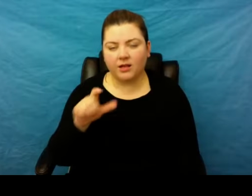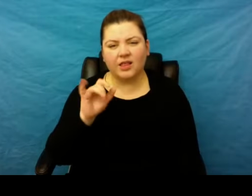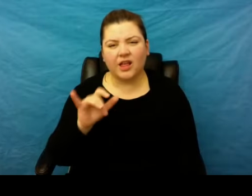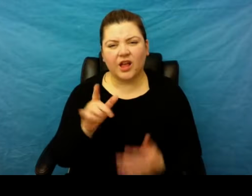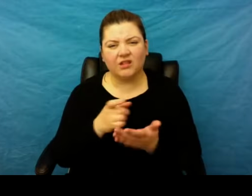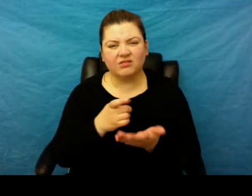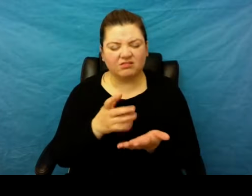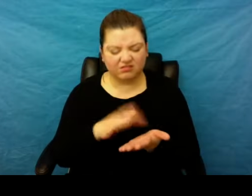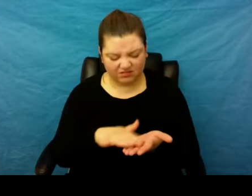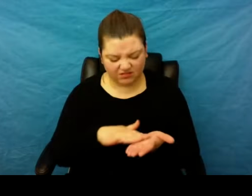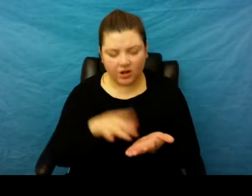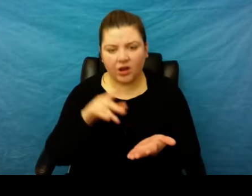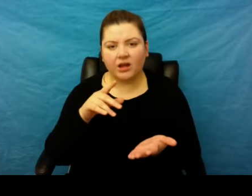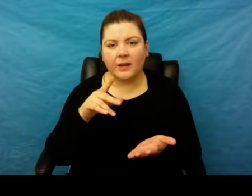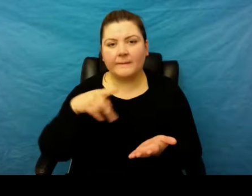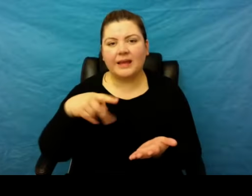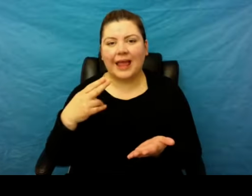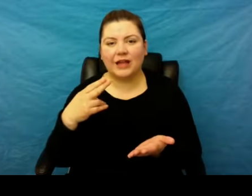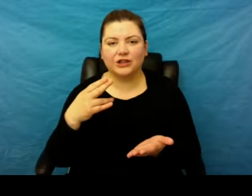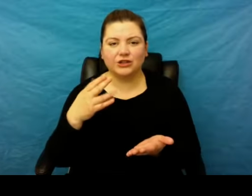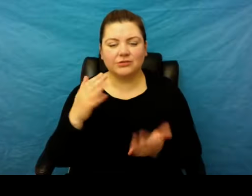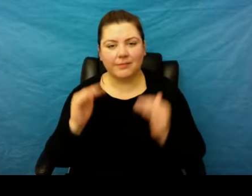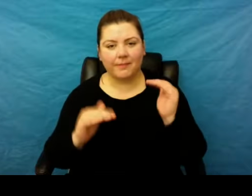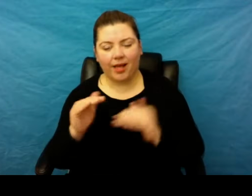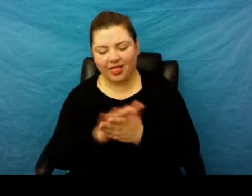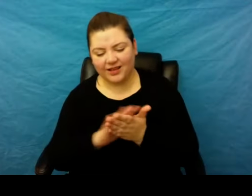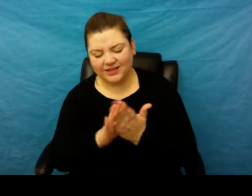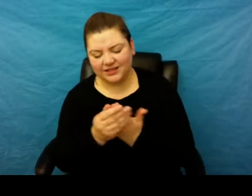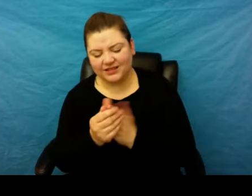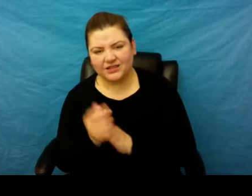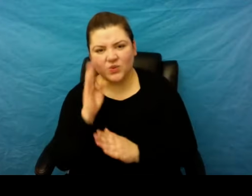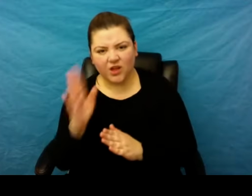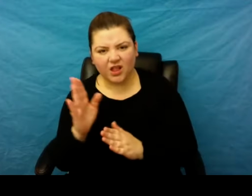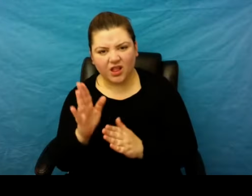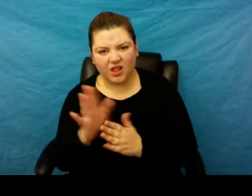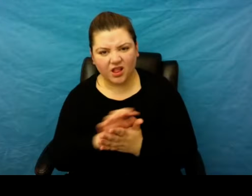on your skin, rendering it useless? No, but you'll get eczema.